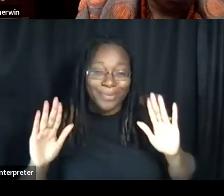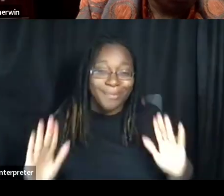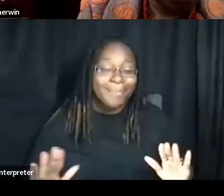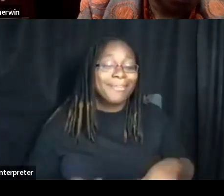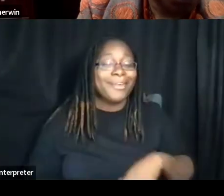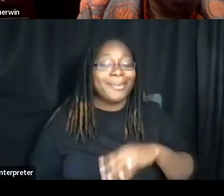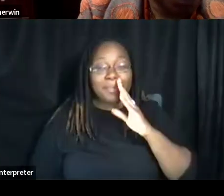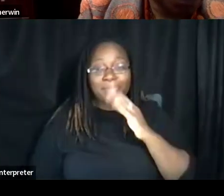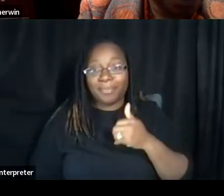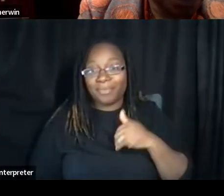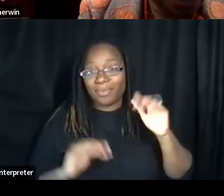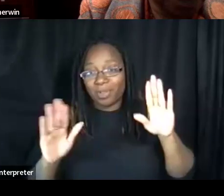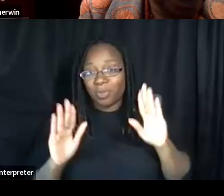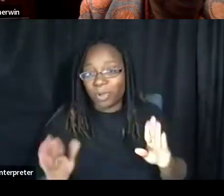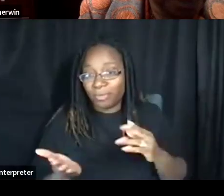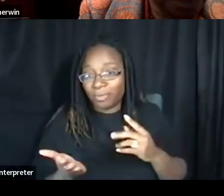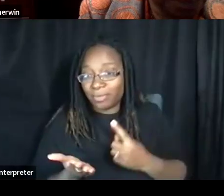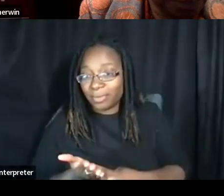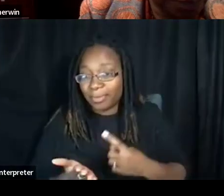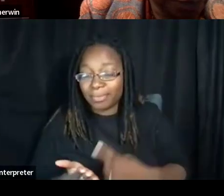amazing conversations and,